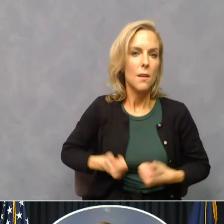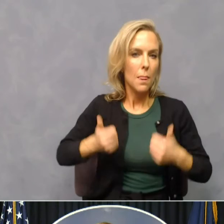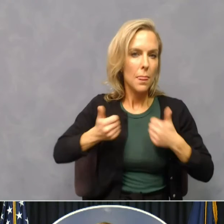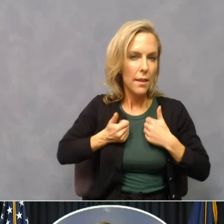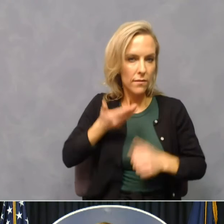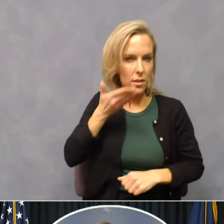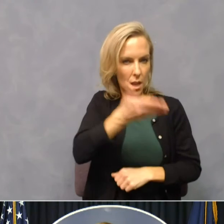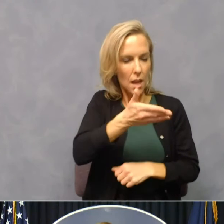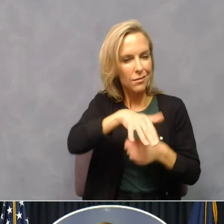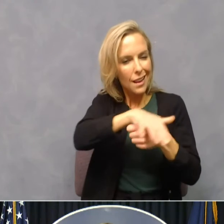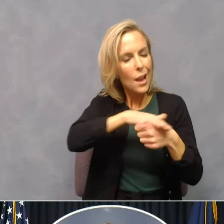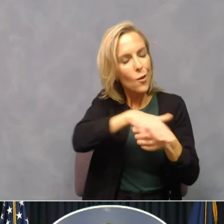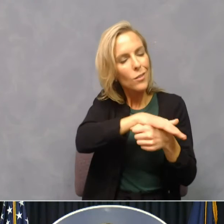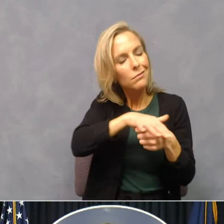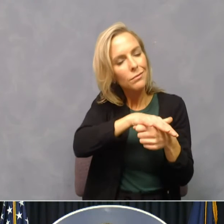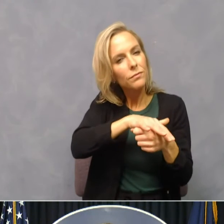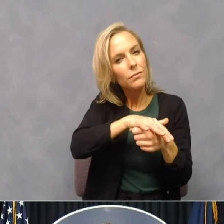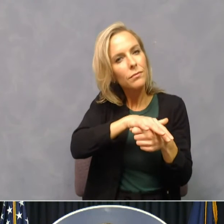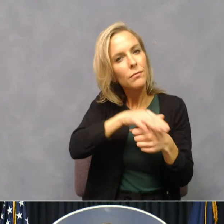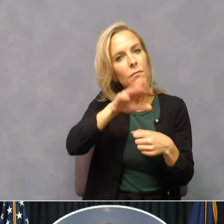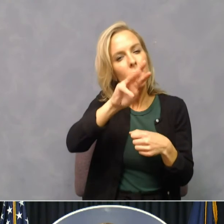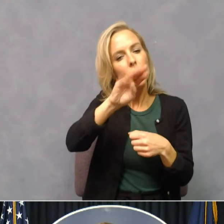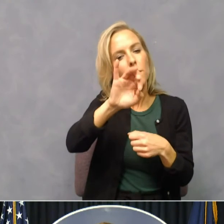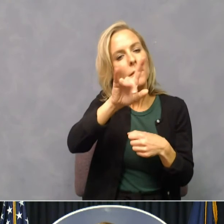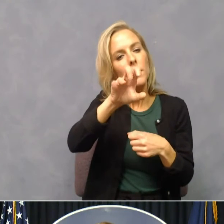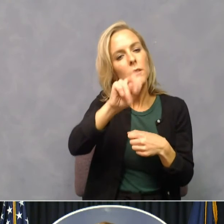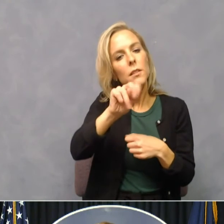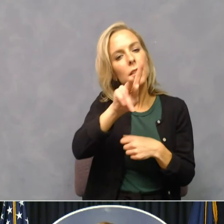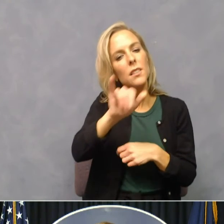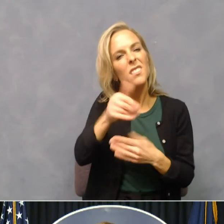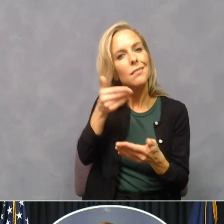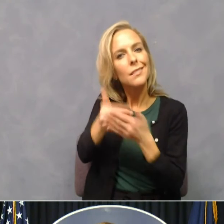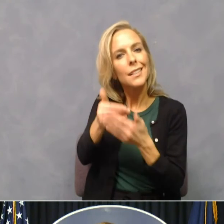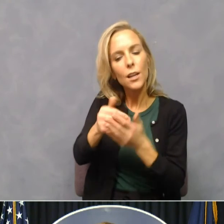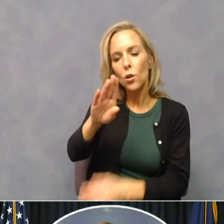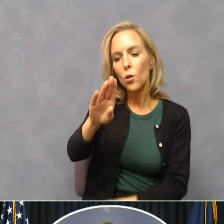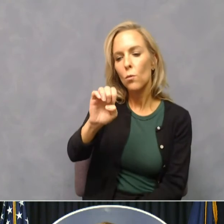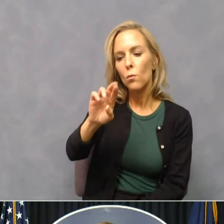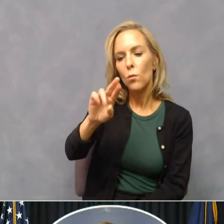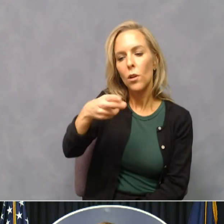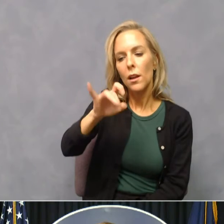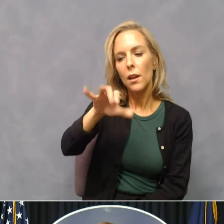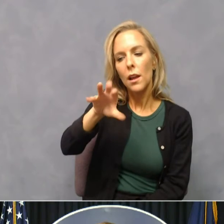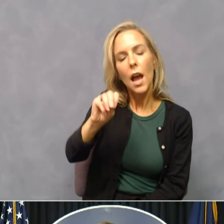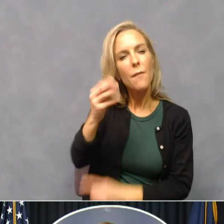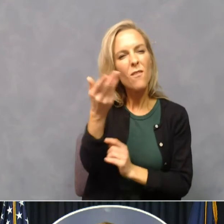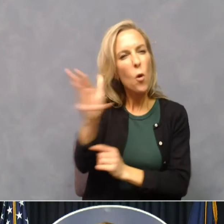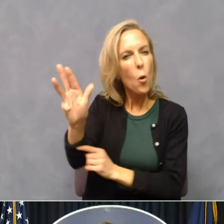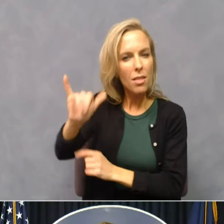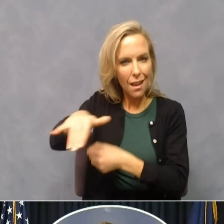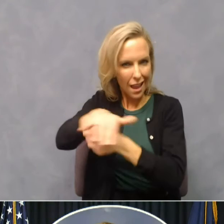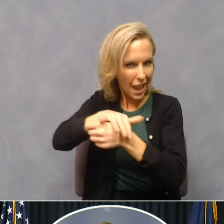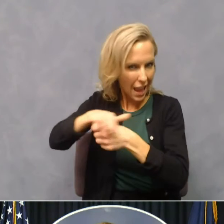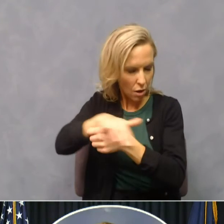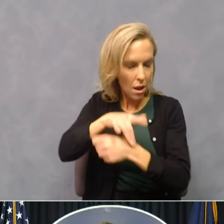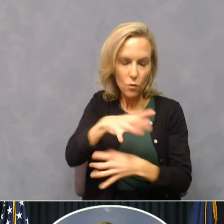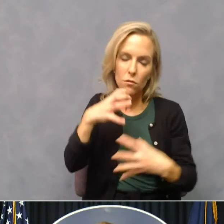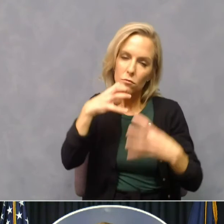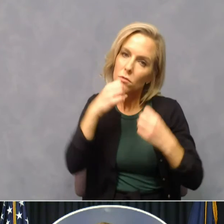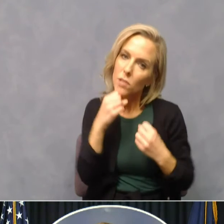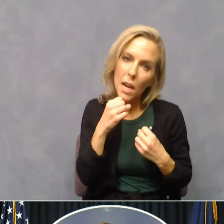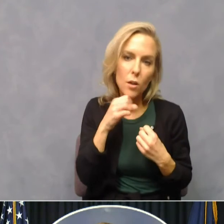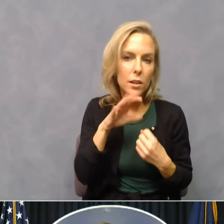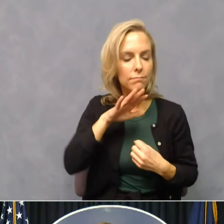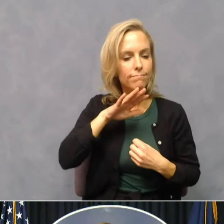area in middle of Kentucky near Bernheim Forest, and he just cherished his time with his family,